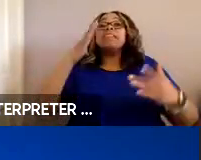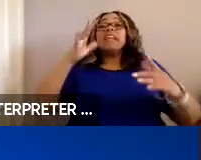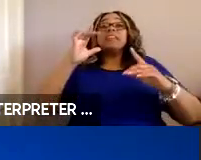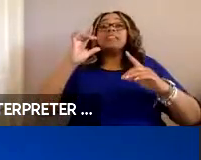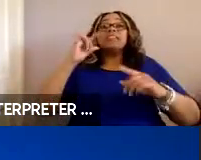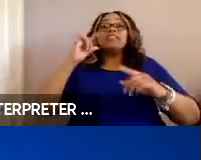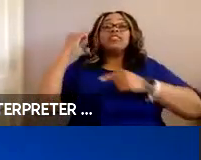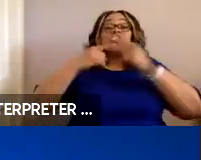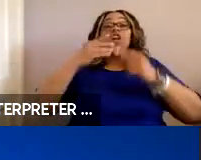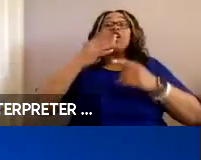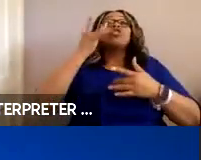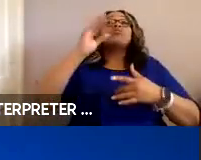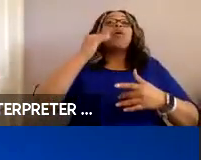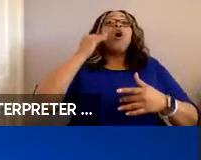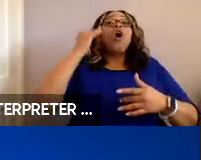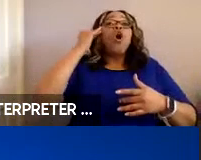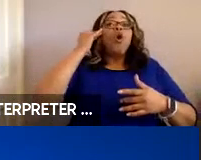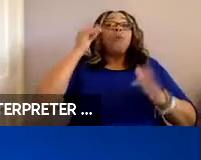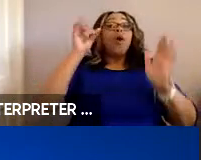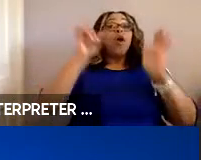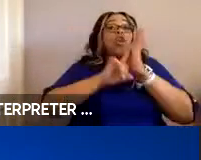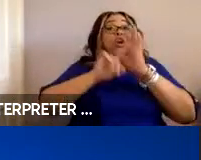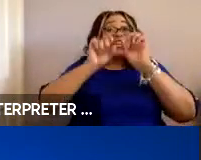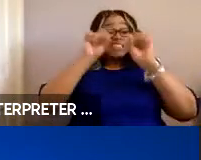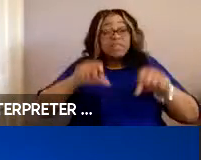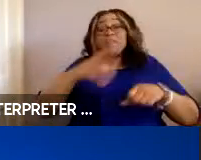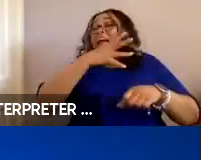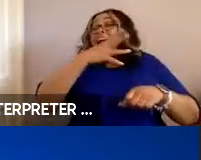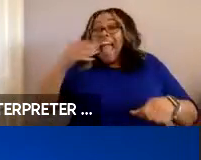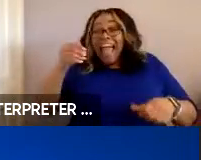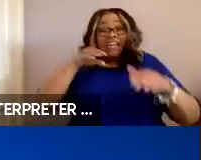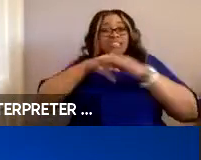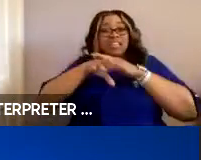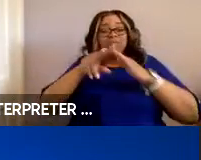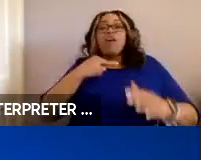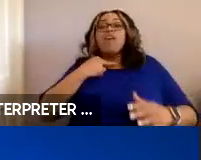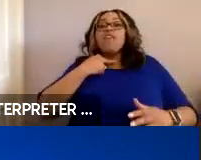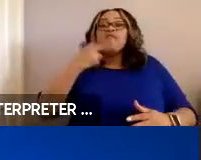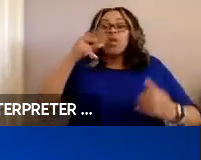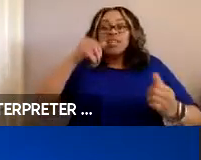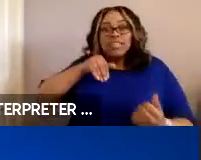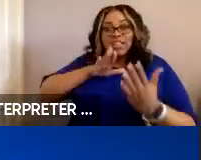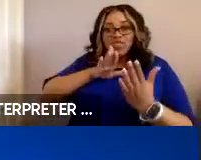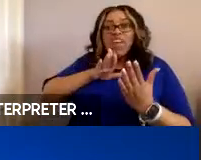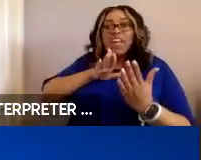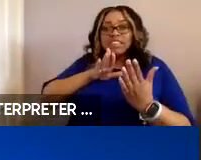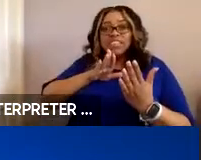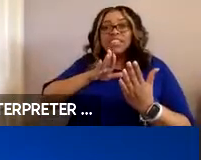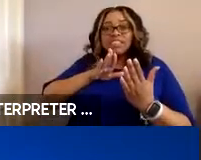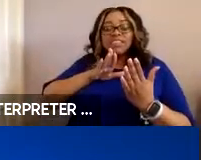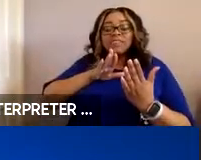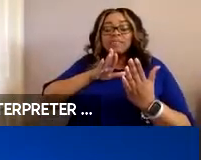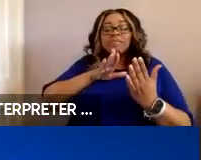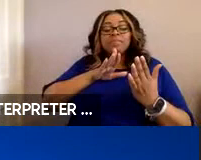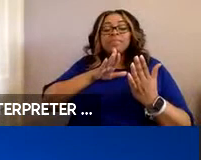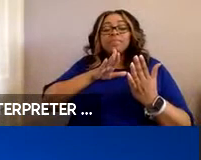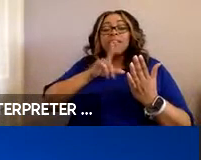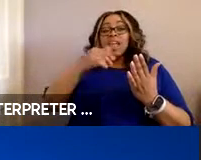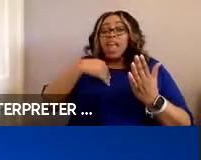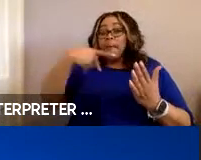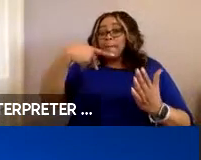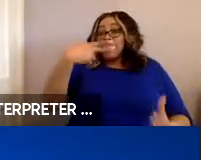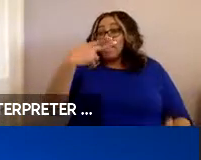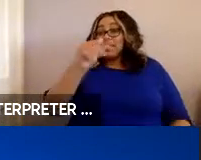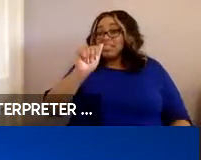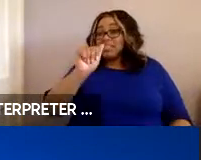home alerting systems, and the accessibility of voice interfaces. He holds a PhD in